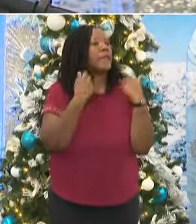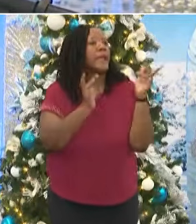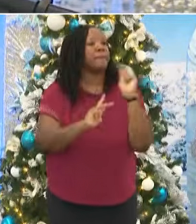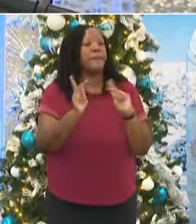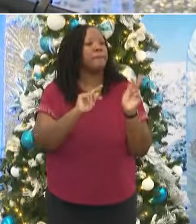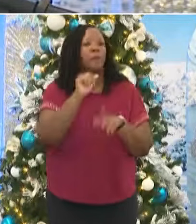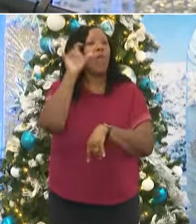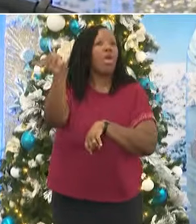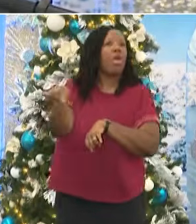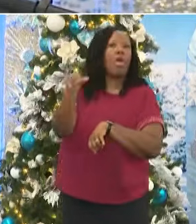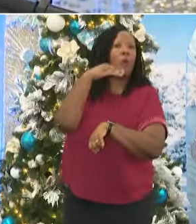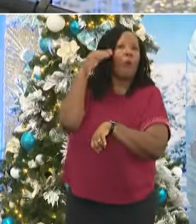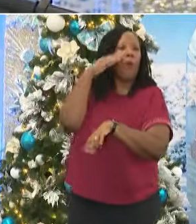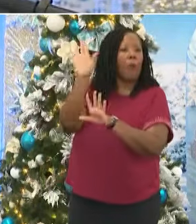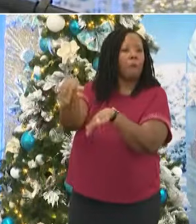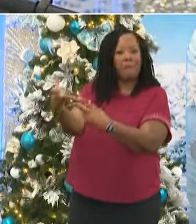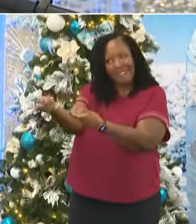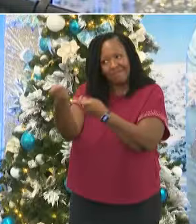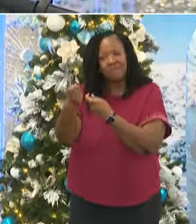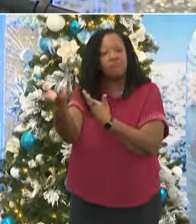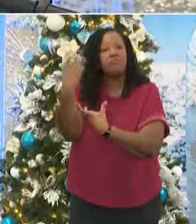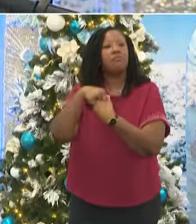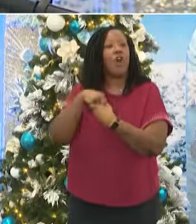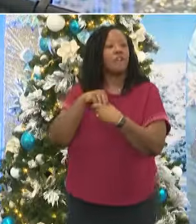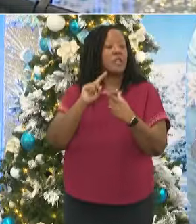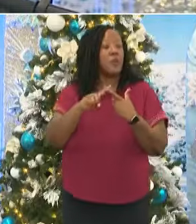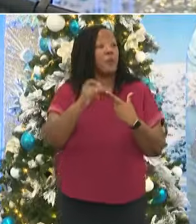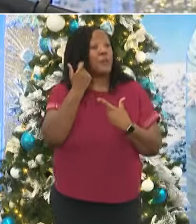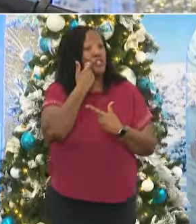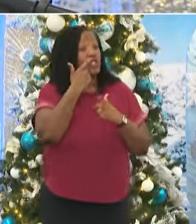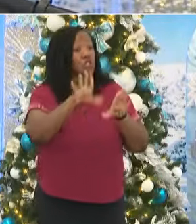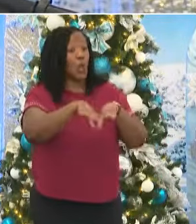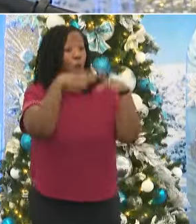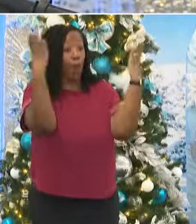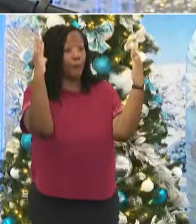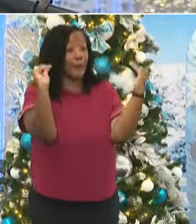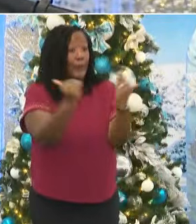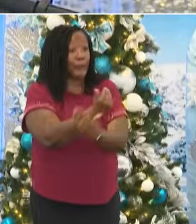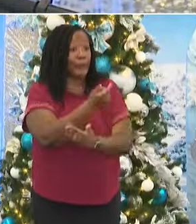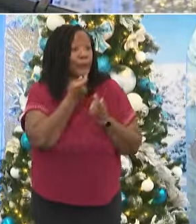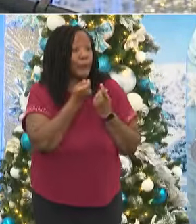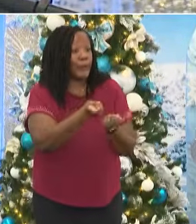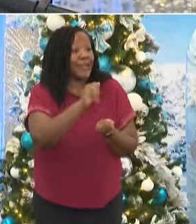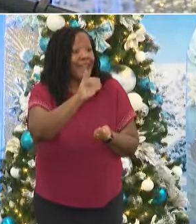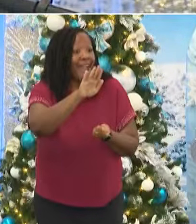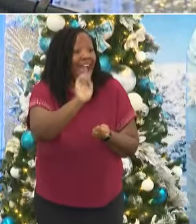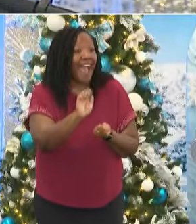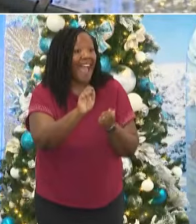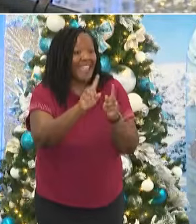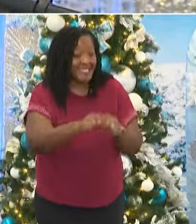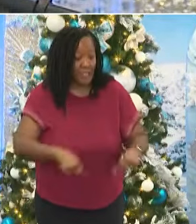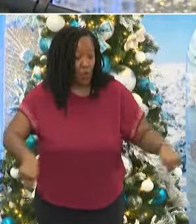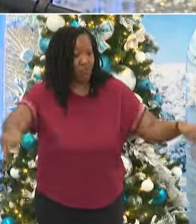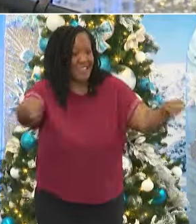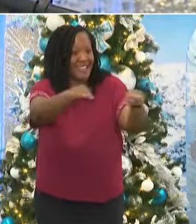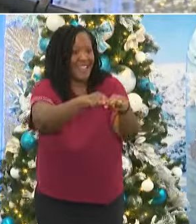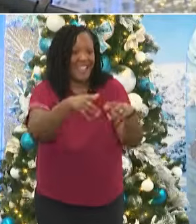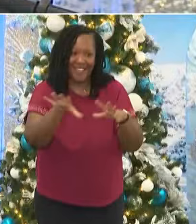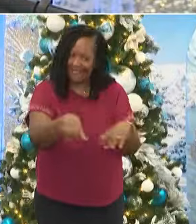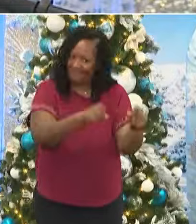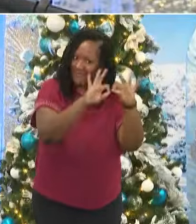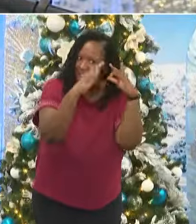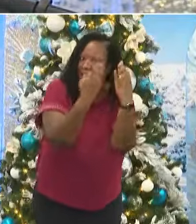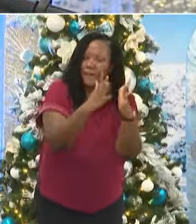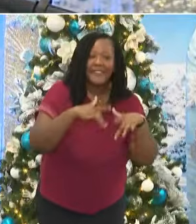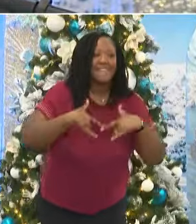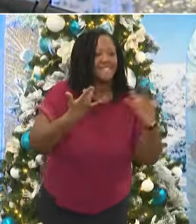holidays. We also just opened up a brand new ice arena. We have family events. We